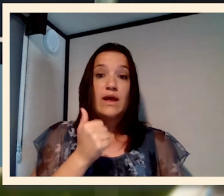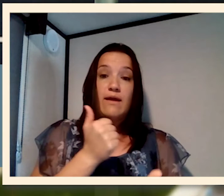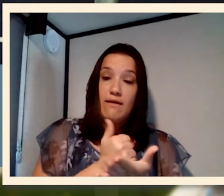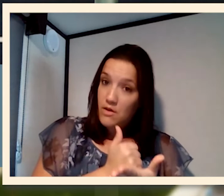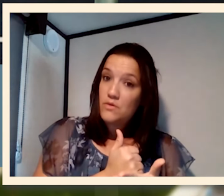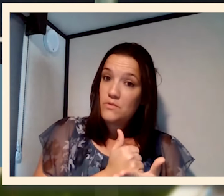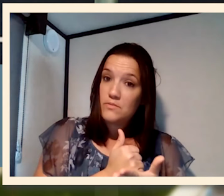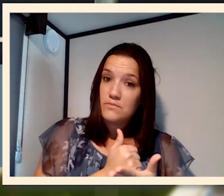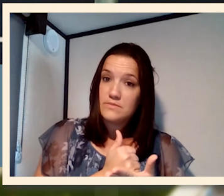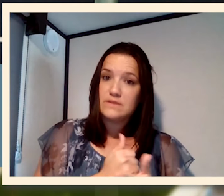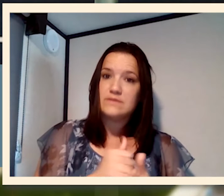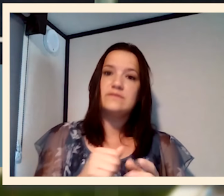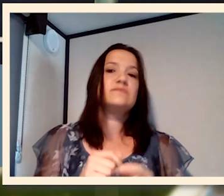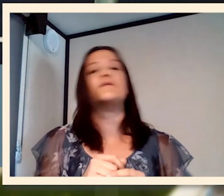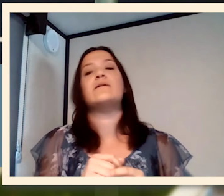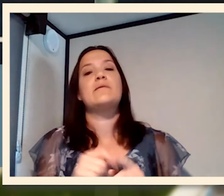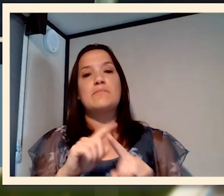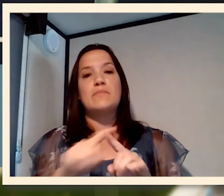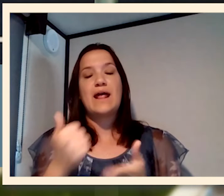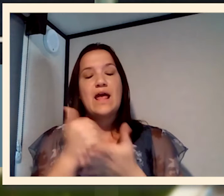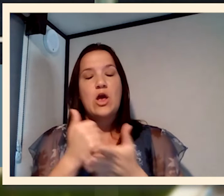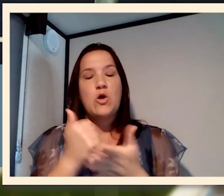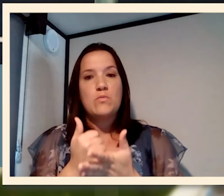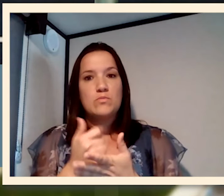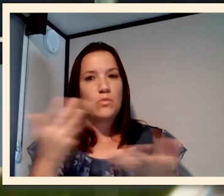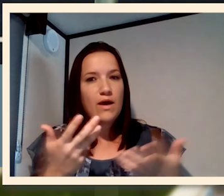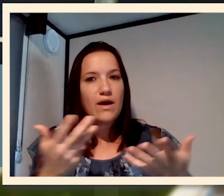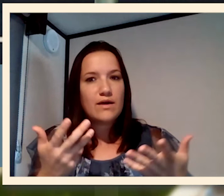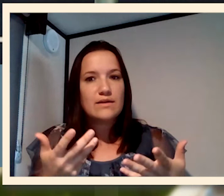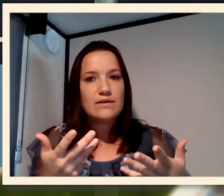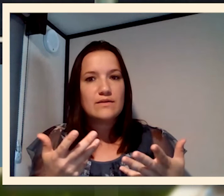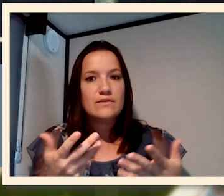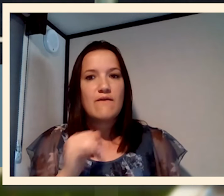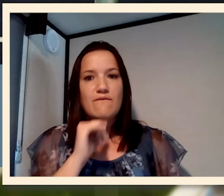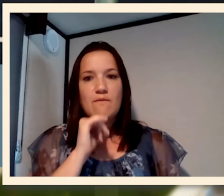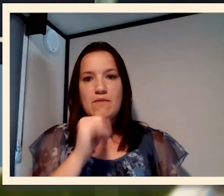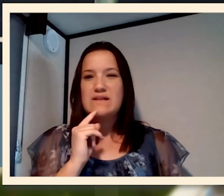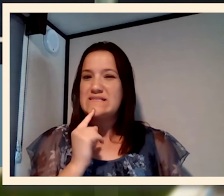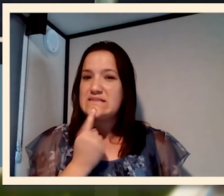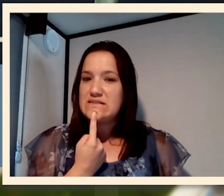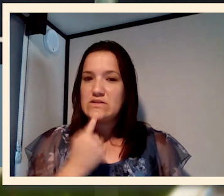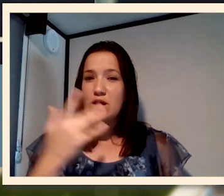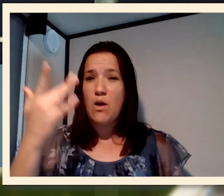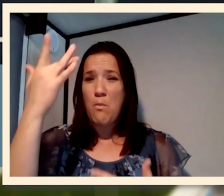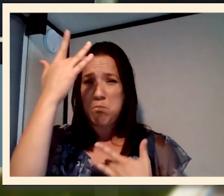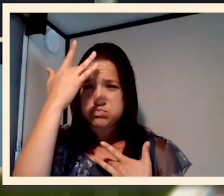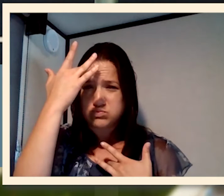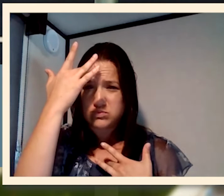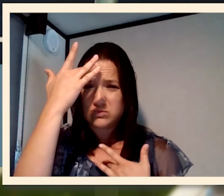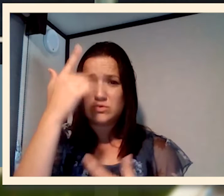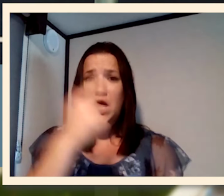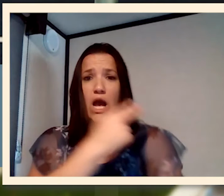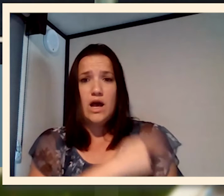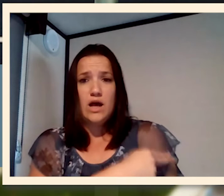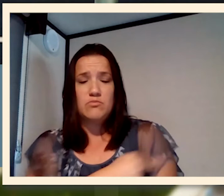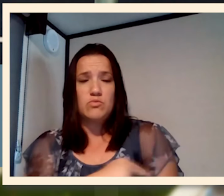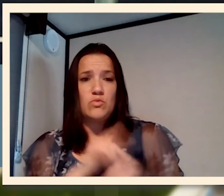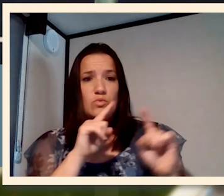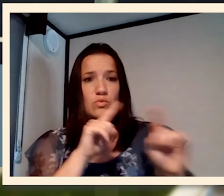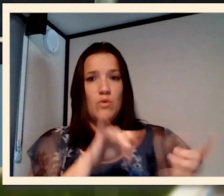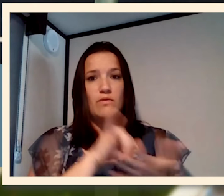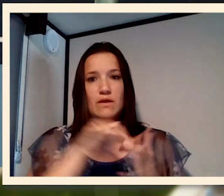know, prevent you from contracting the virus, they really are intended to keep you from getting severely ill, hospitalized, or